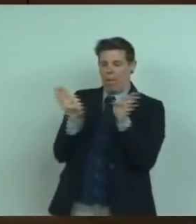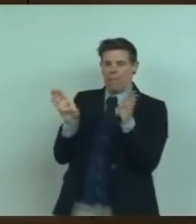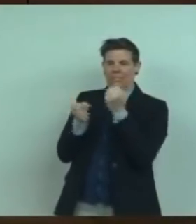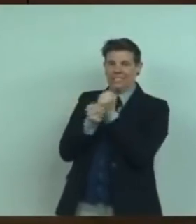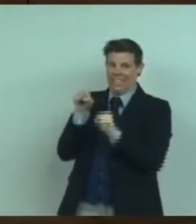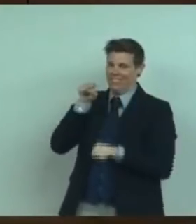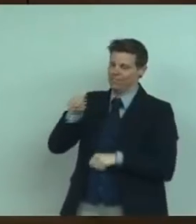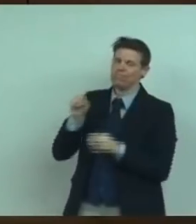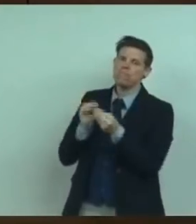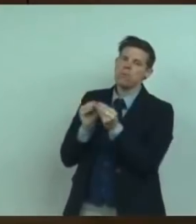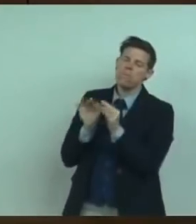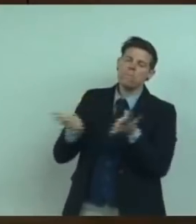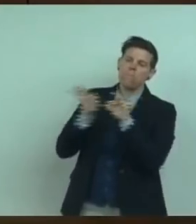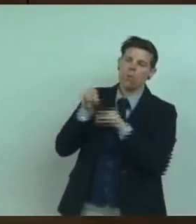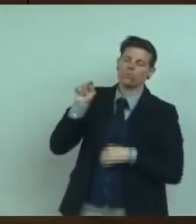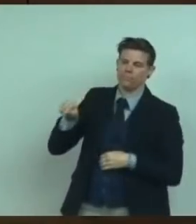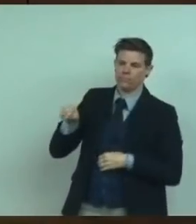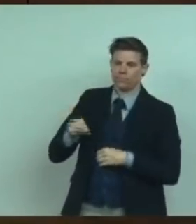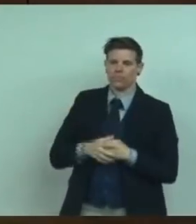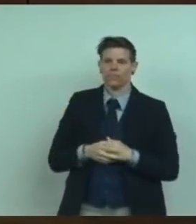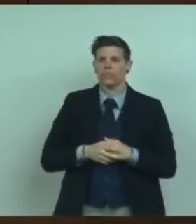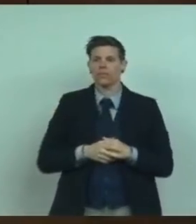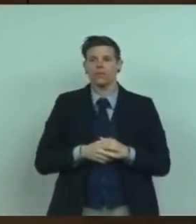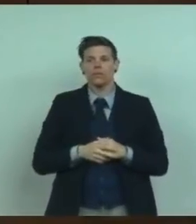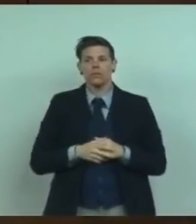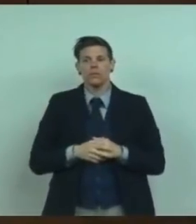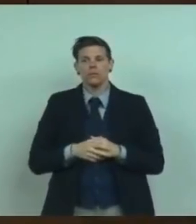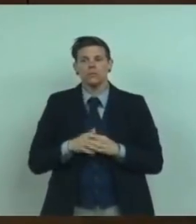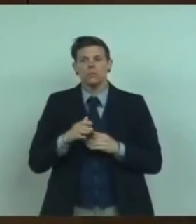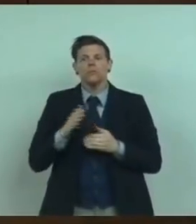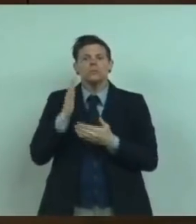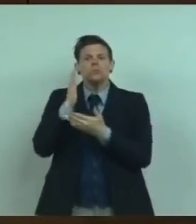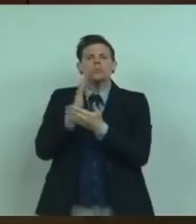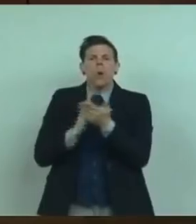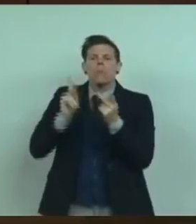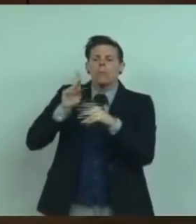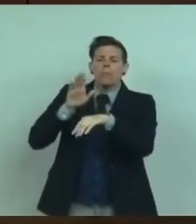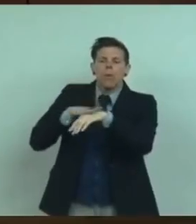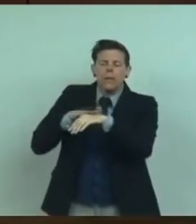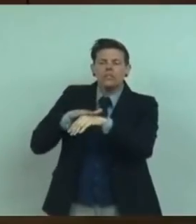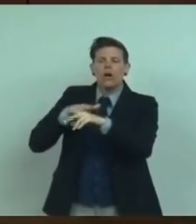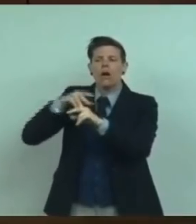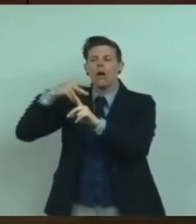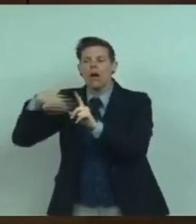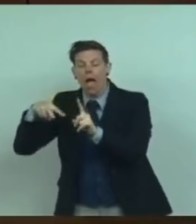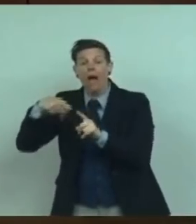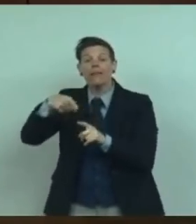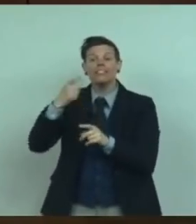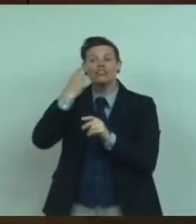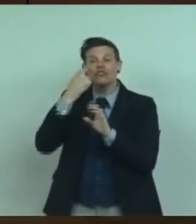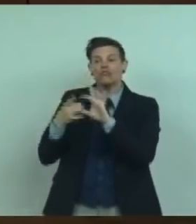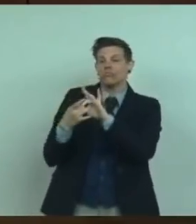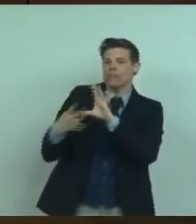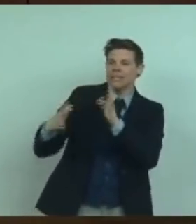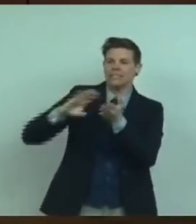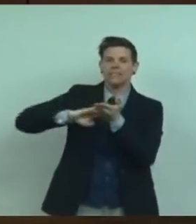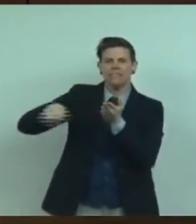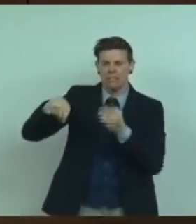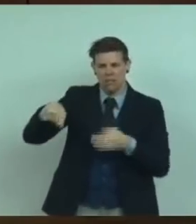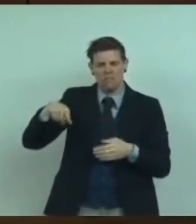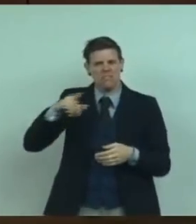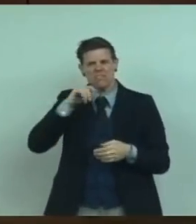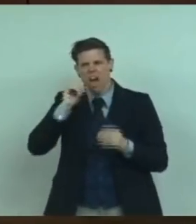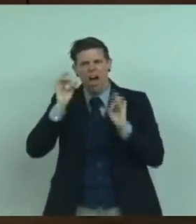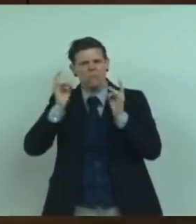the criteria, who are not serious high-risk offenders, who have a plan, a parole or probation